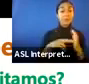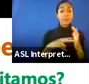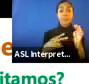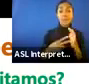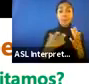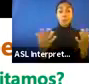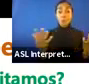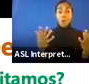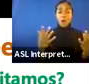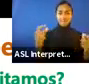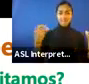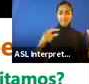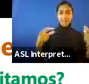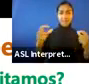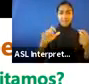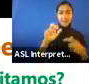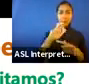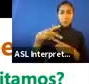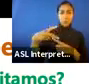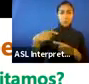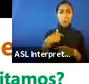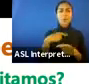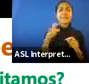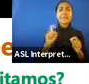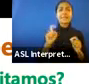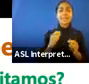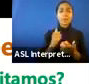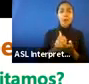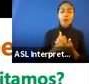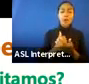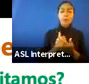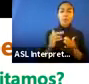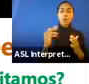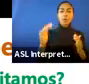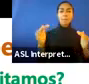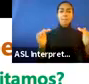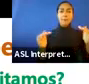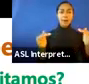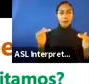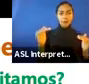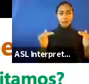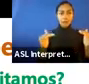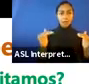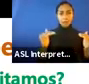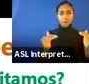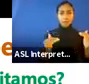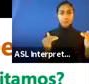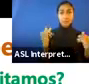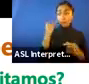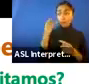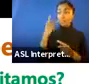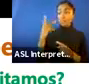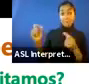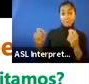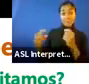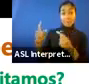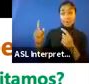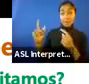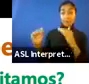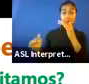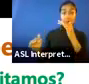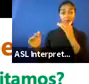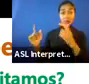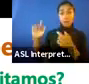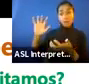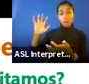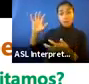going to need to balance against the ones that are destroying